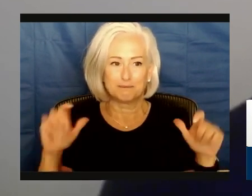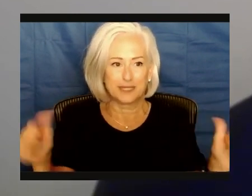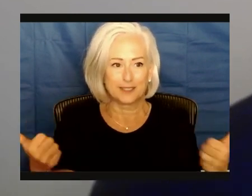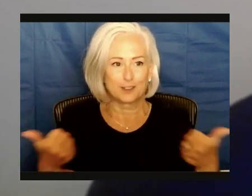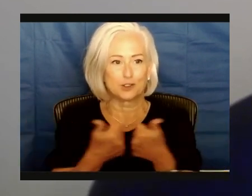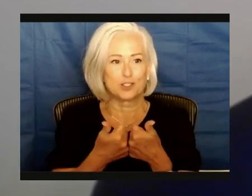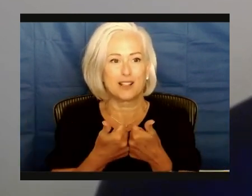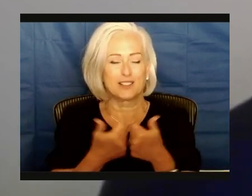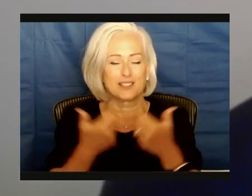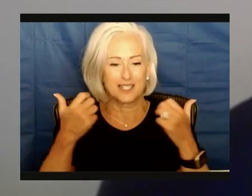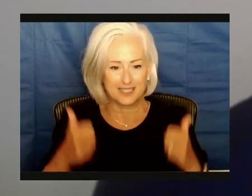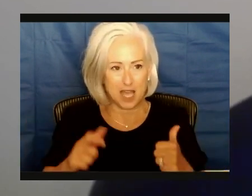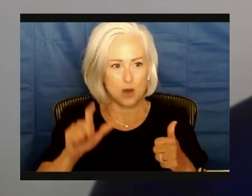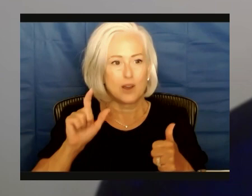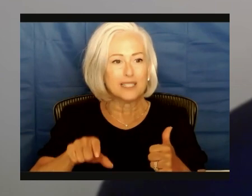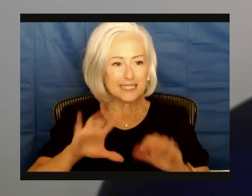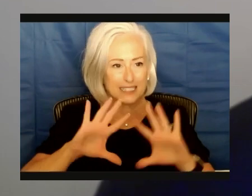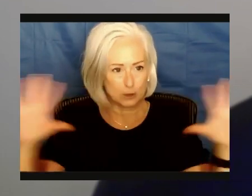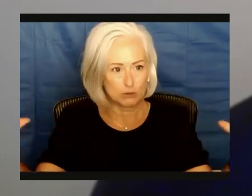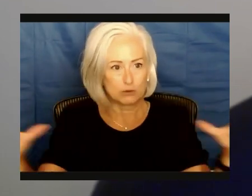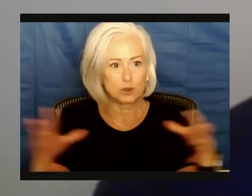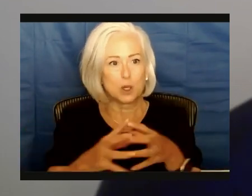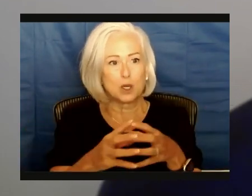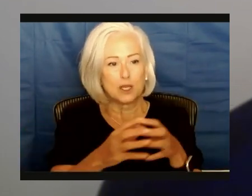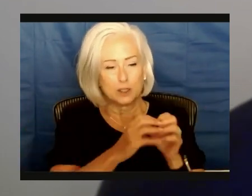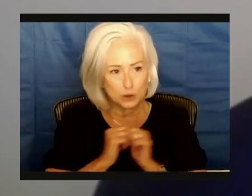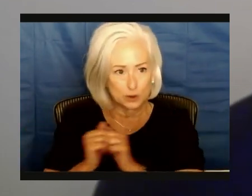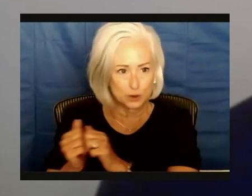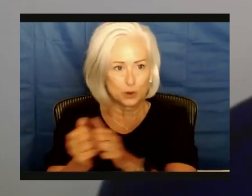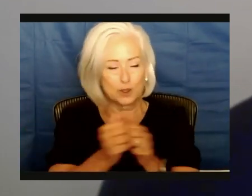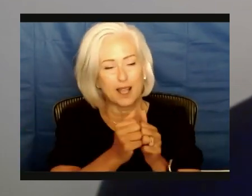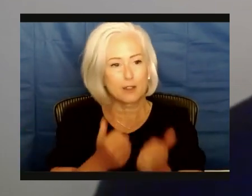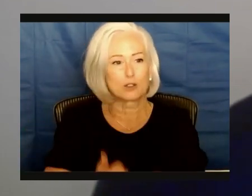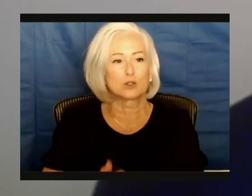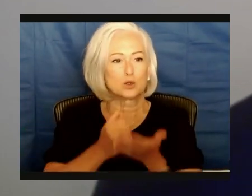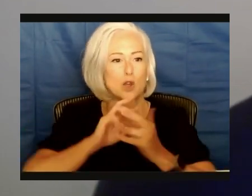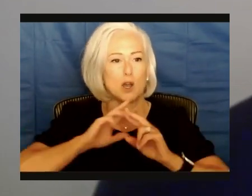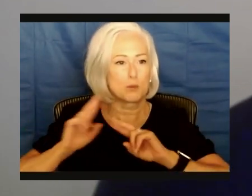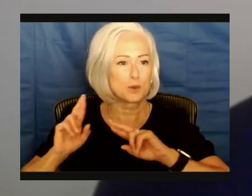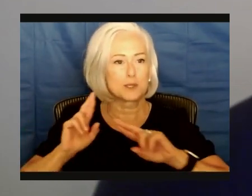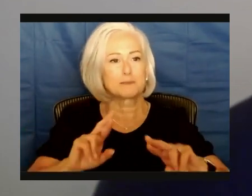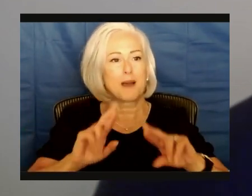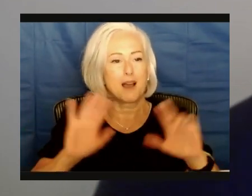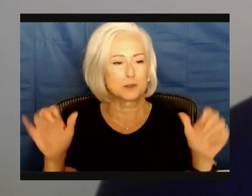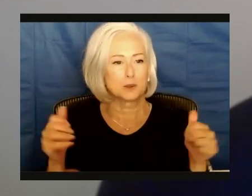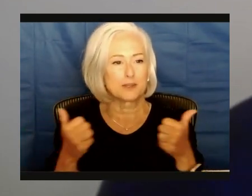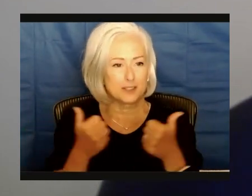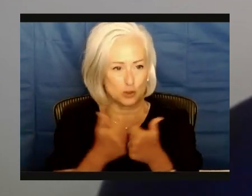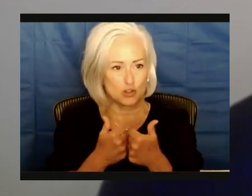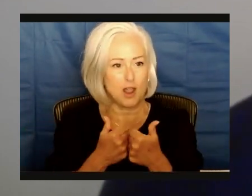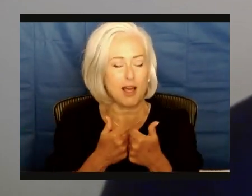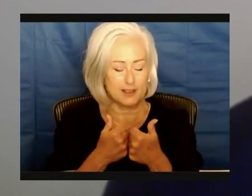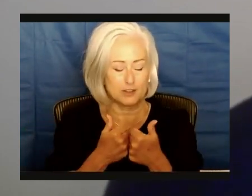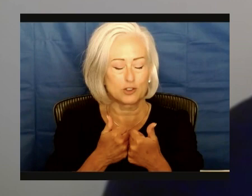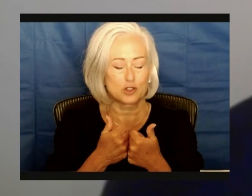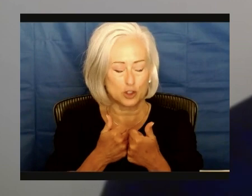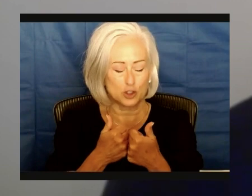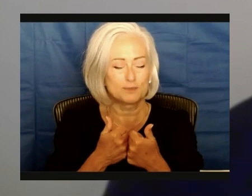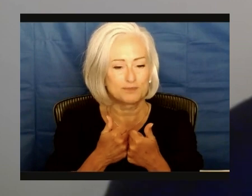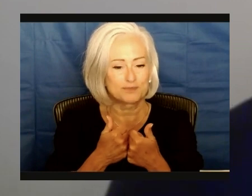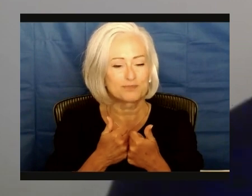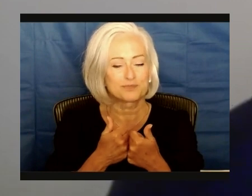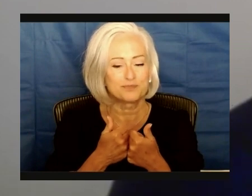as a community and respond to, these challenges that are put before us. We are